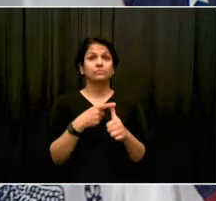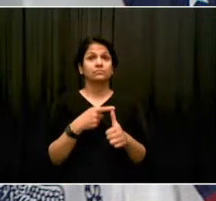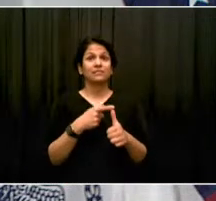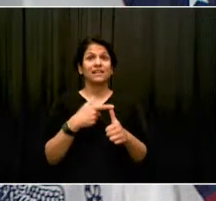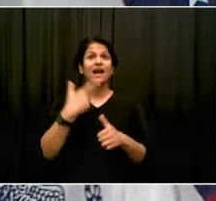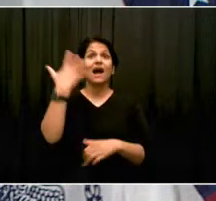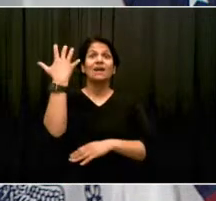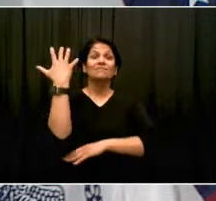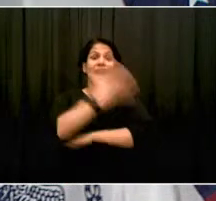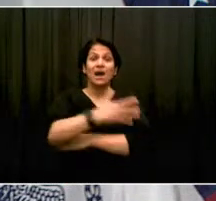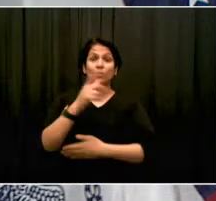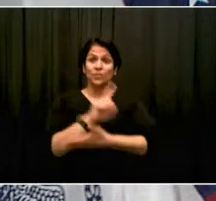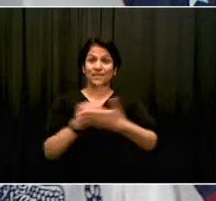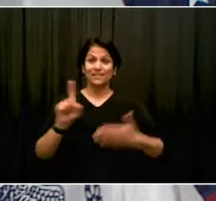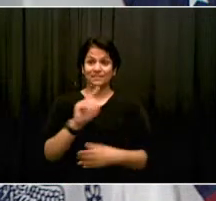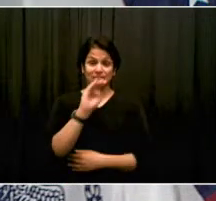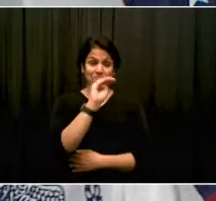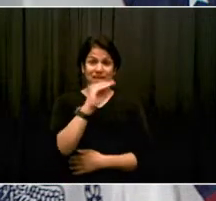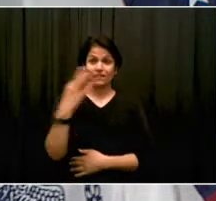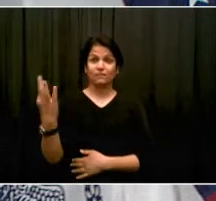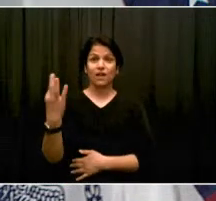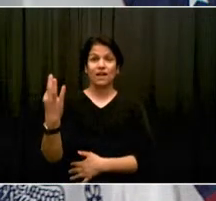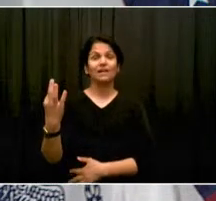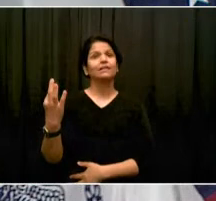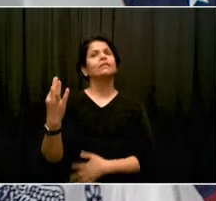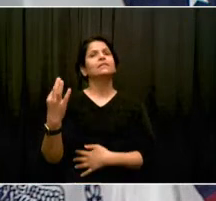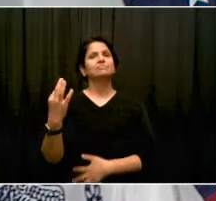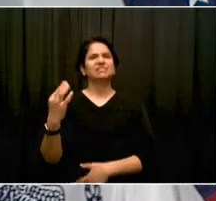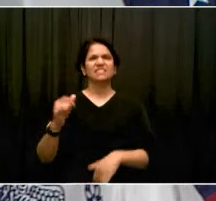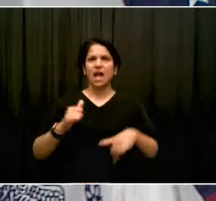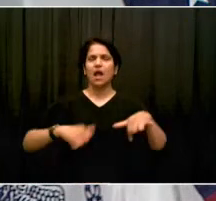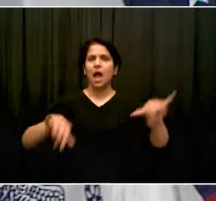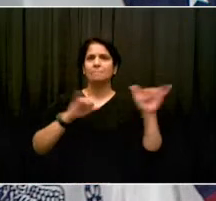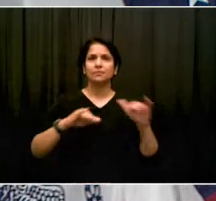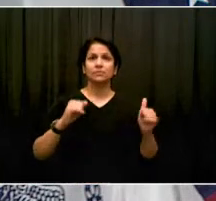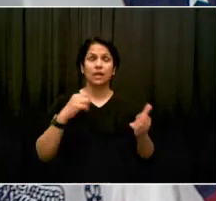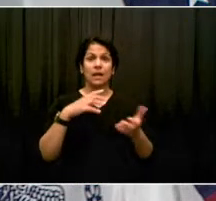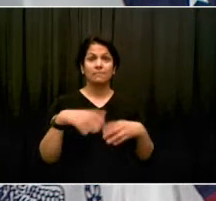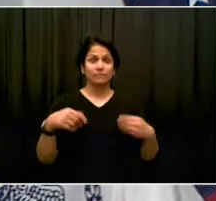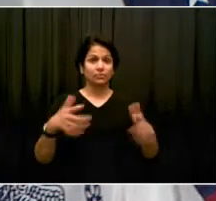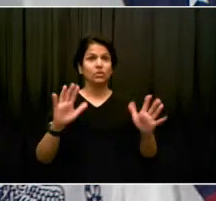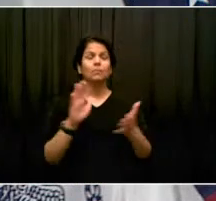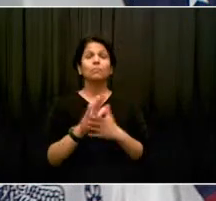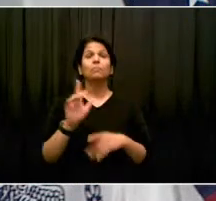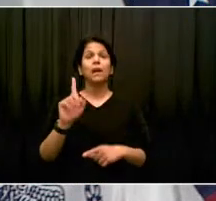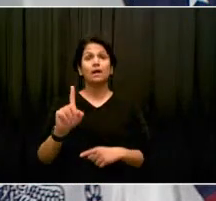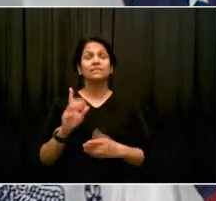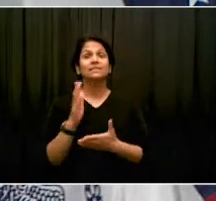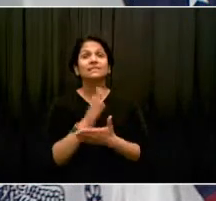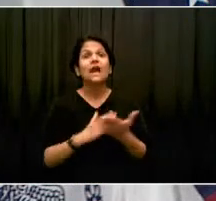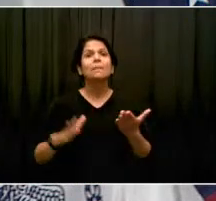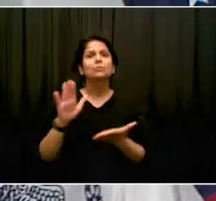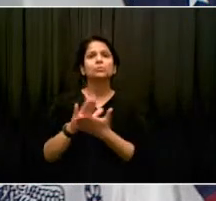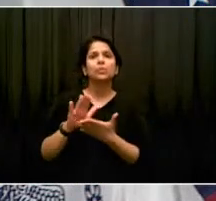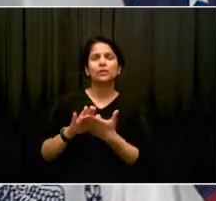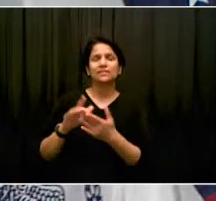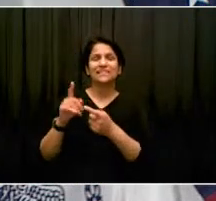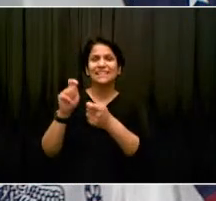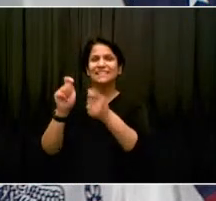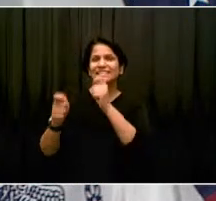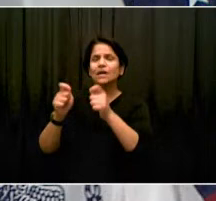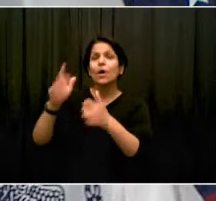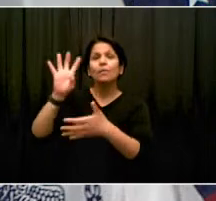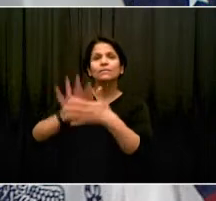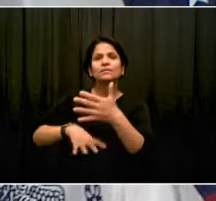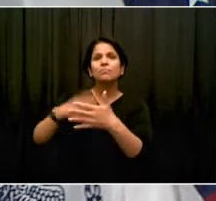system. There are some schools that, just because of the number of kids that came back, have had to do a different schedule, but 5-day a week has more and more become the